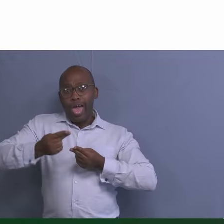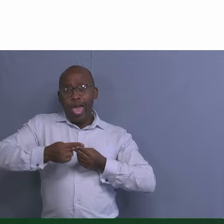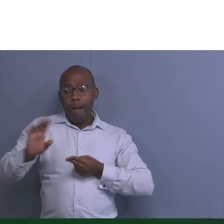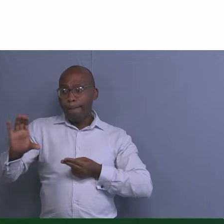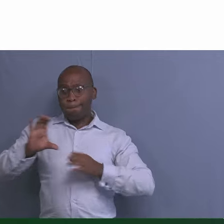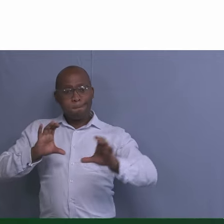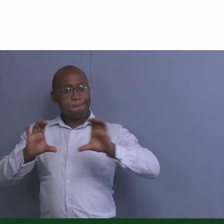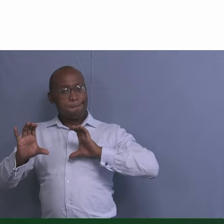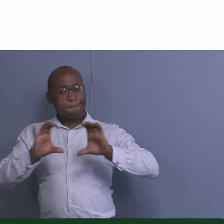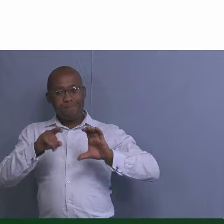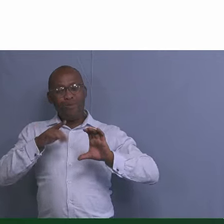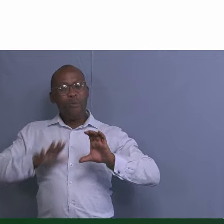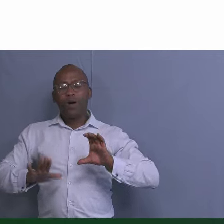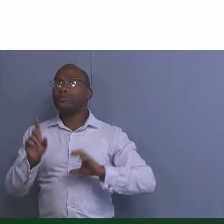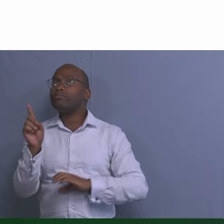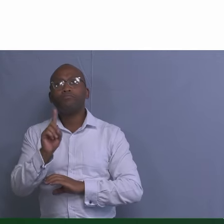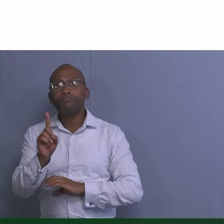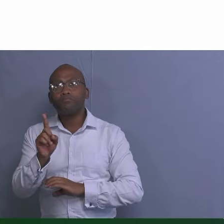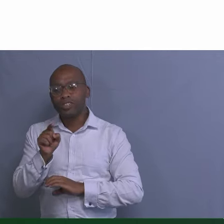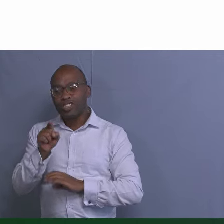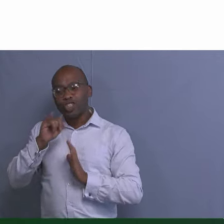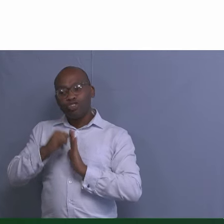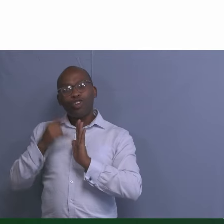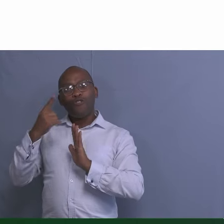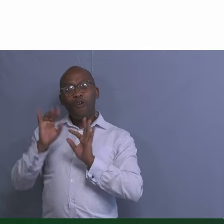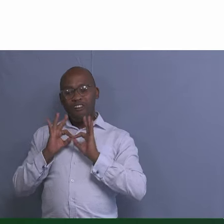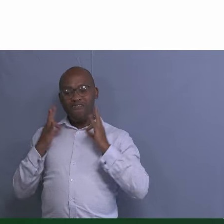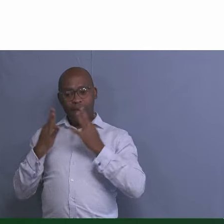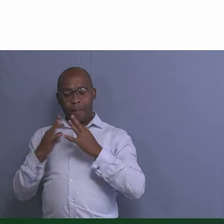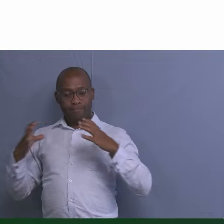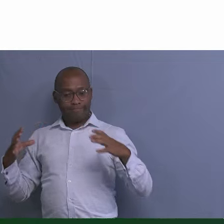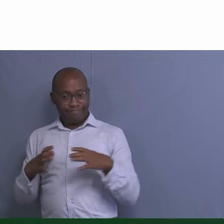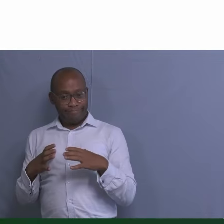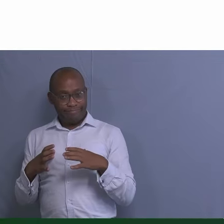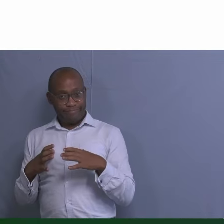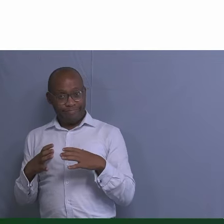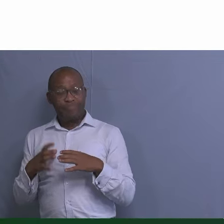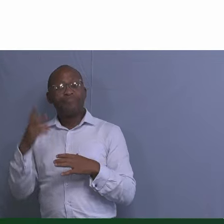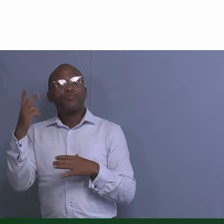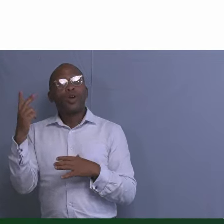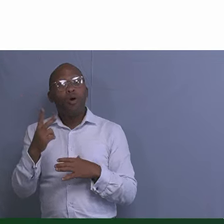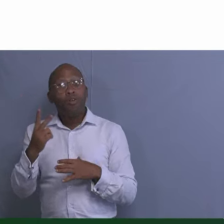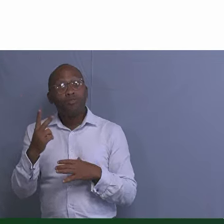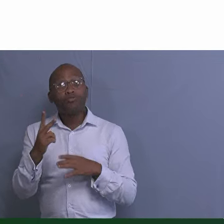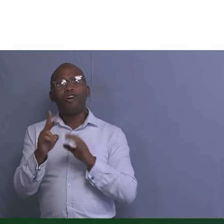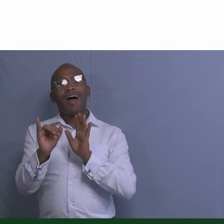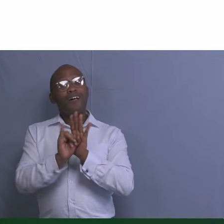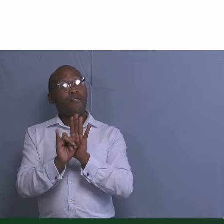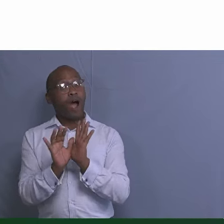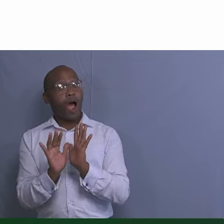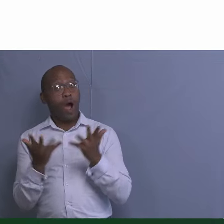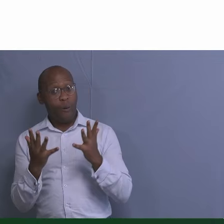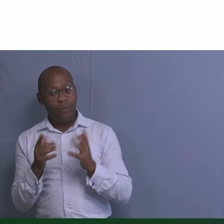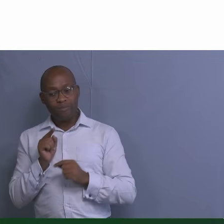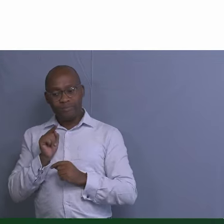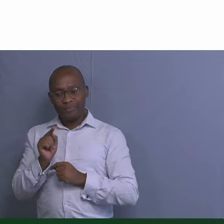the family. There's very little that is spent on inputs such as fertilizers,